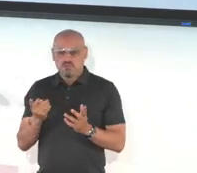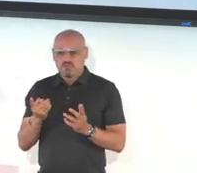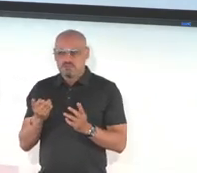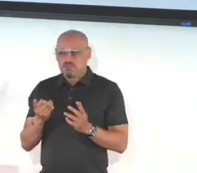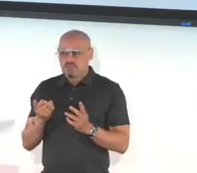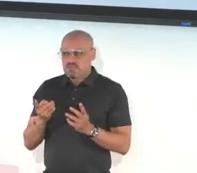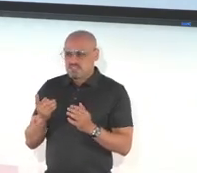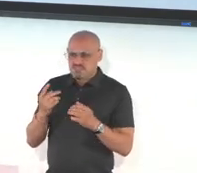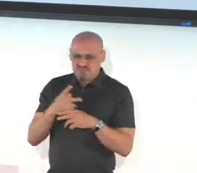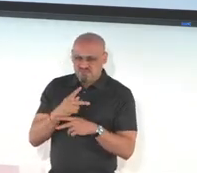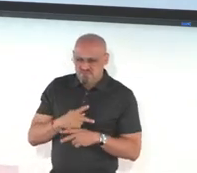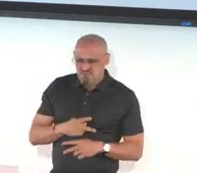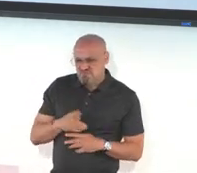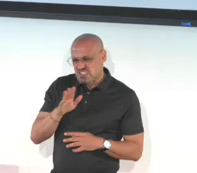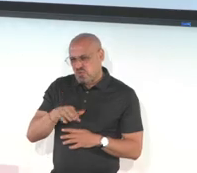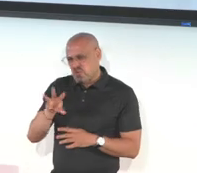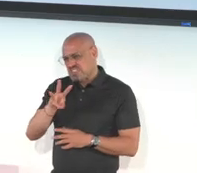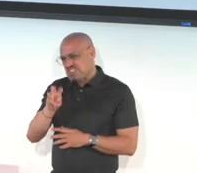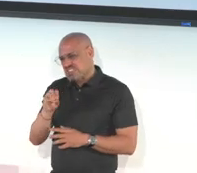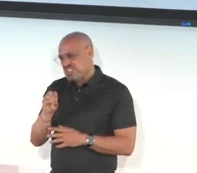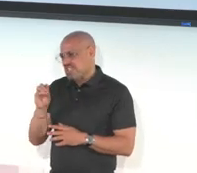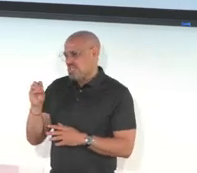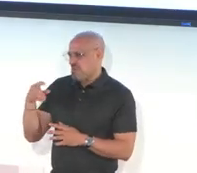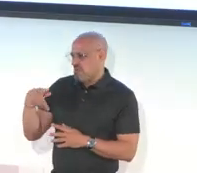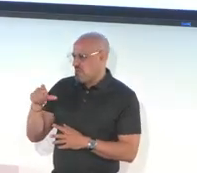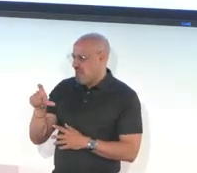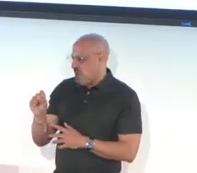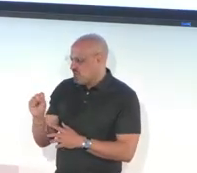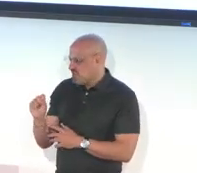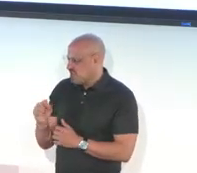When you equal it all out, it's about £60.